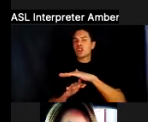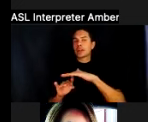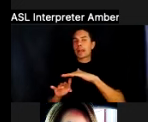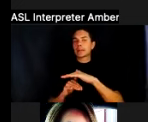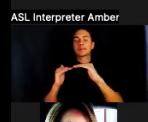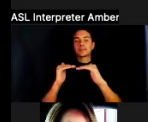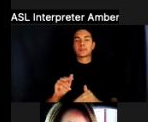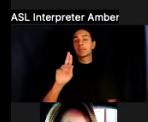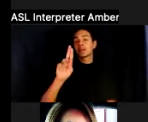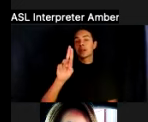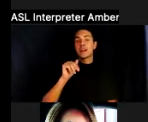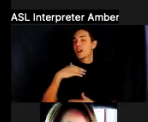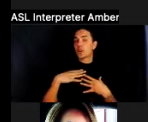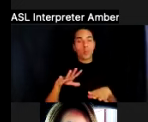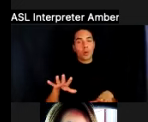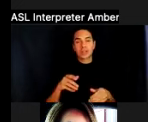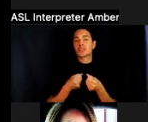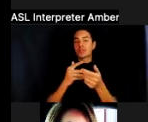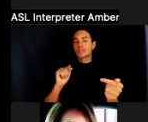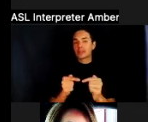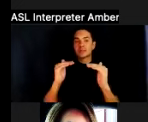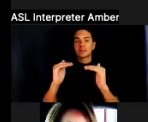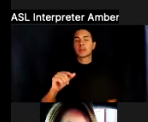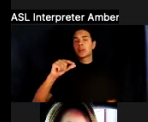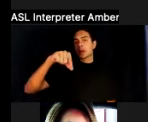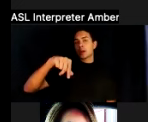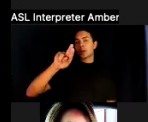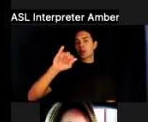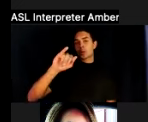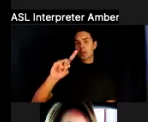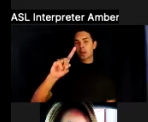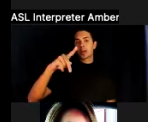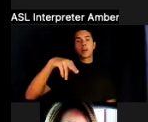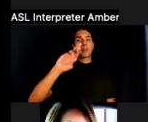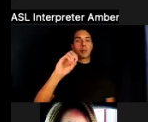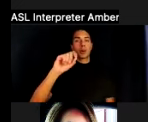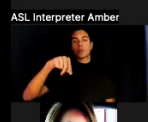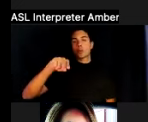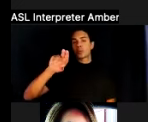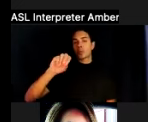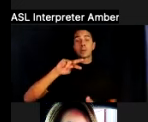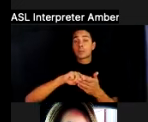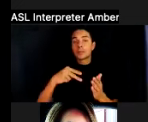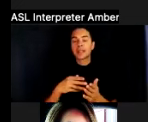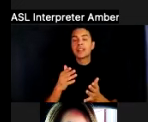so employer asking an employee or an applicant for a sexual favor in return for employment or some job